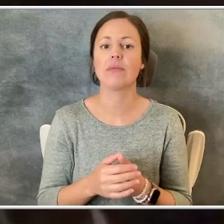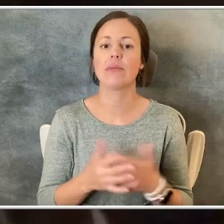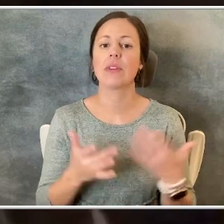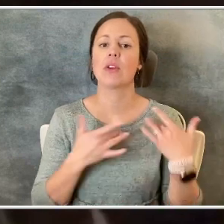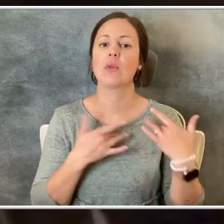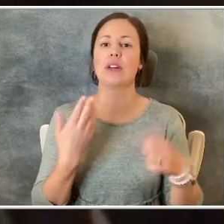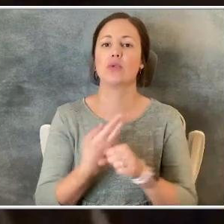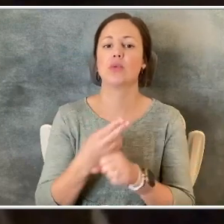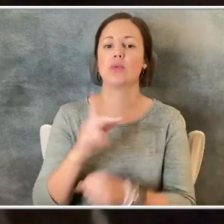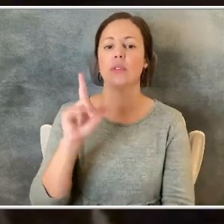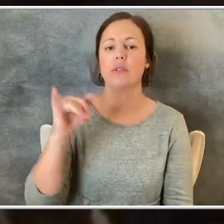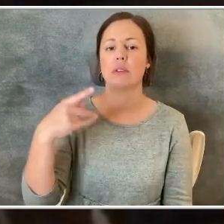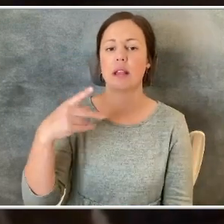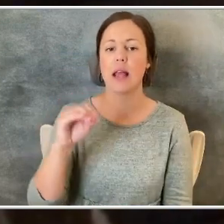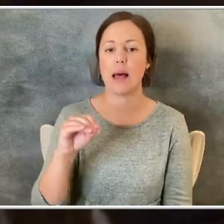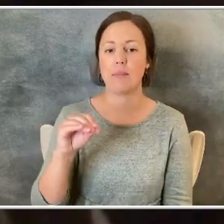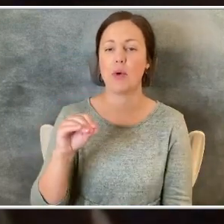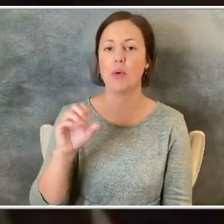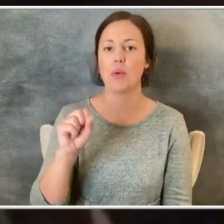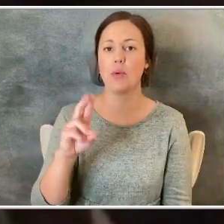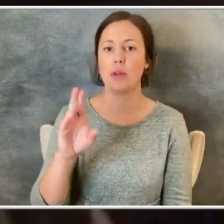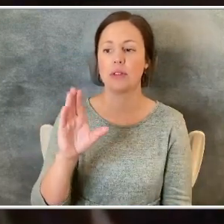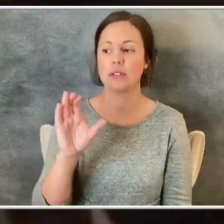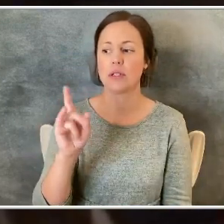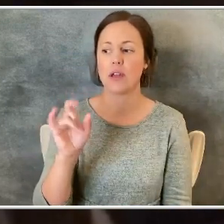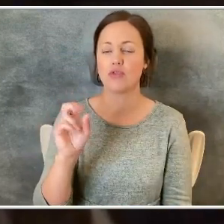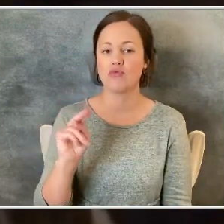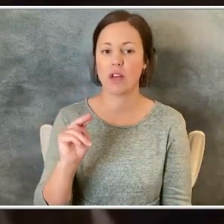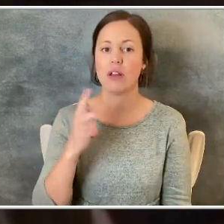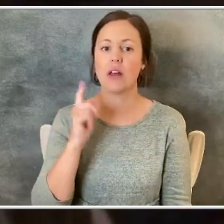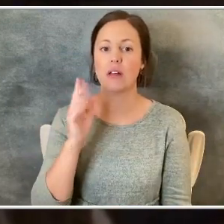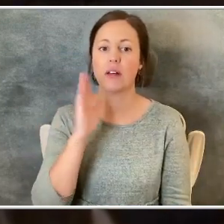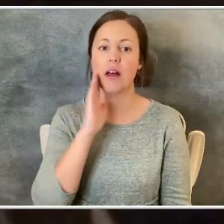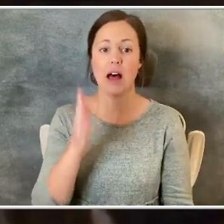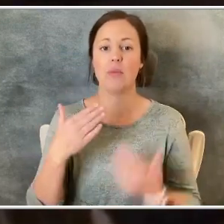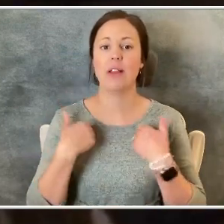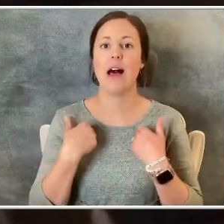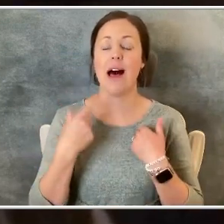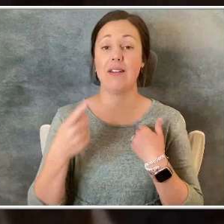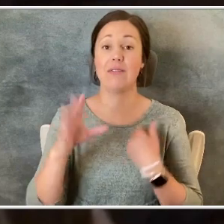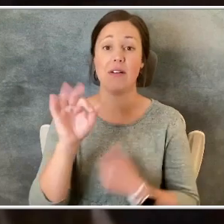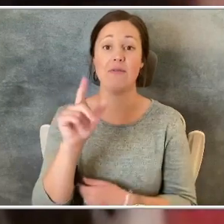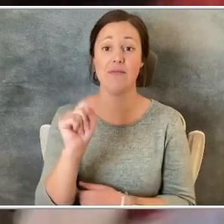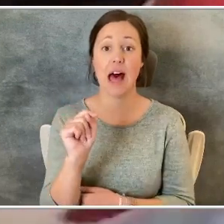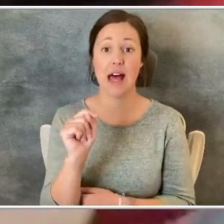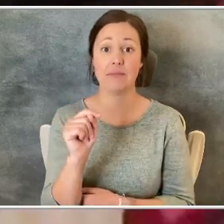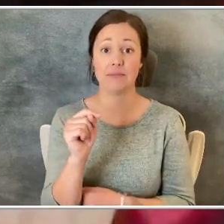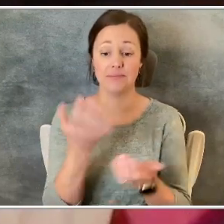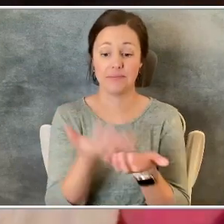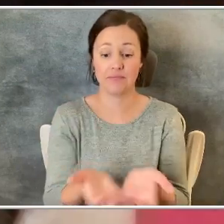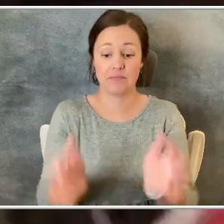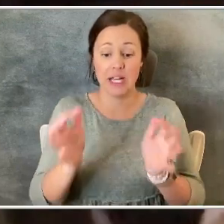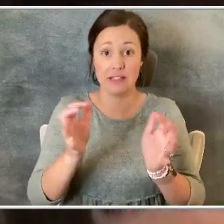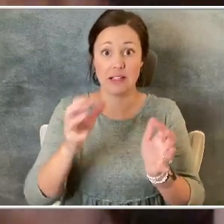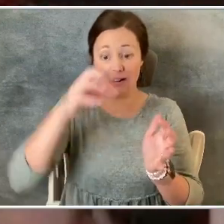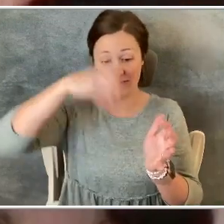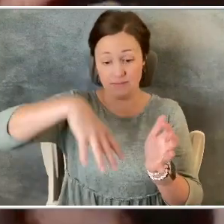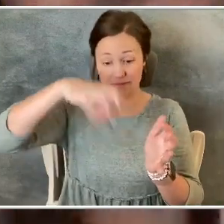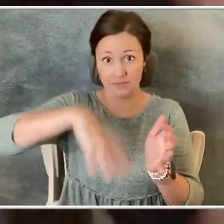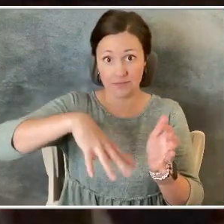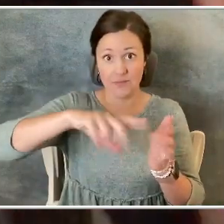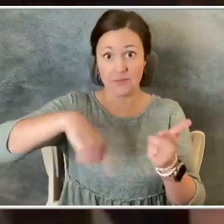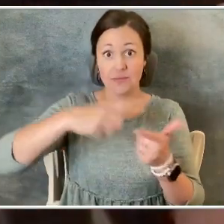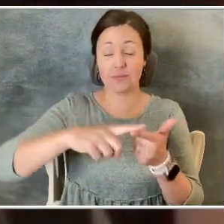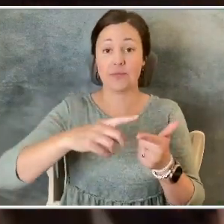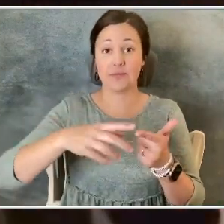and I collect the fat in what I call a fat salad spinner because there's a little basket. The fat goes in there, the water goes